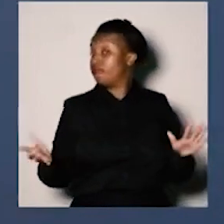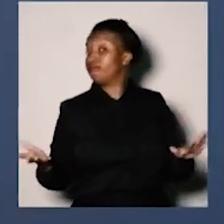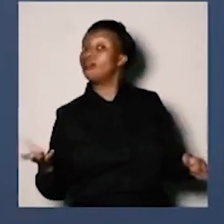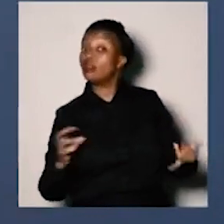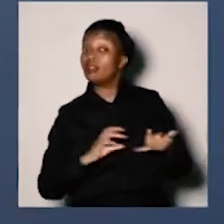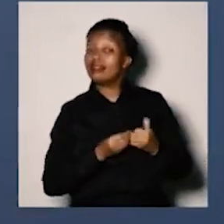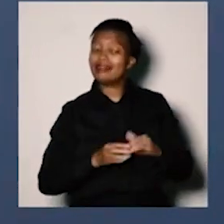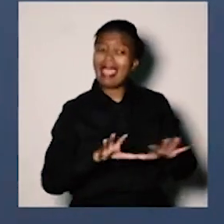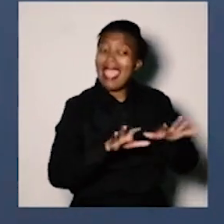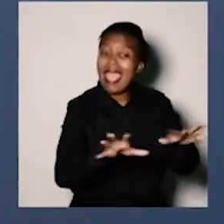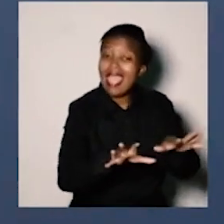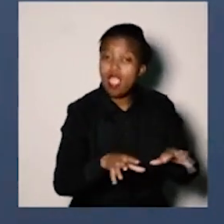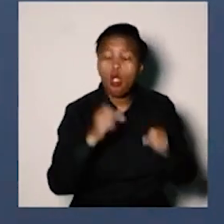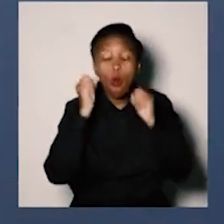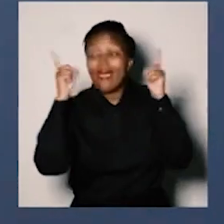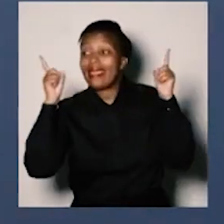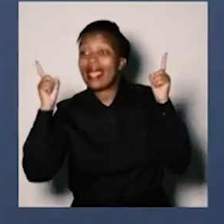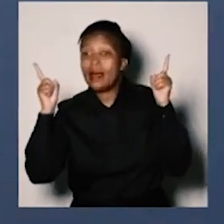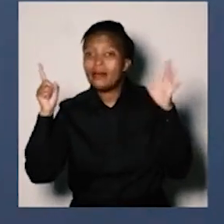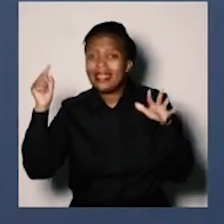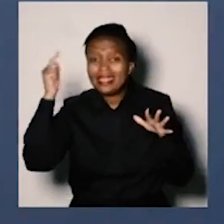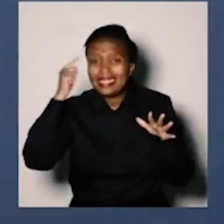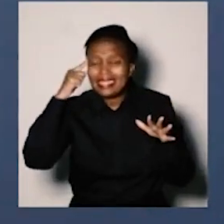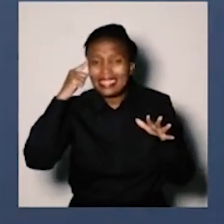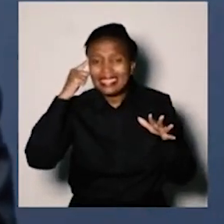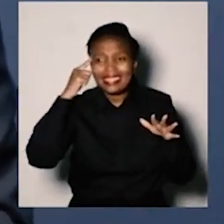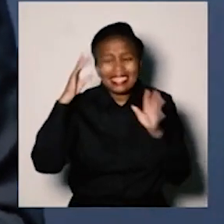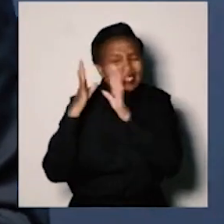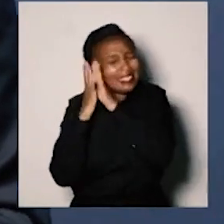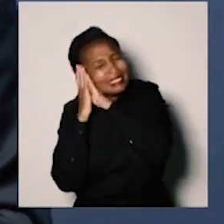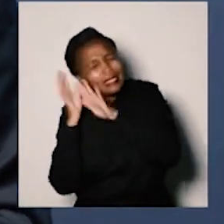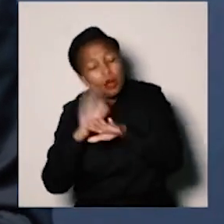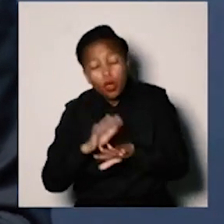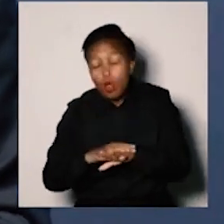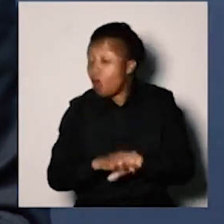tries to wake up their spouse, they think they've overslept only to find they passed.